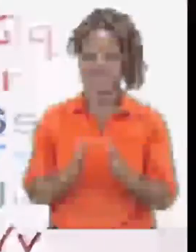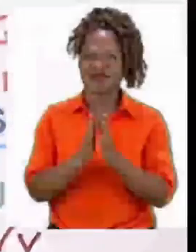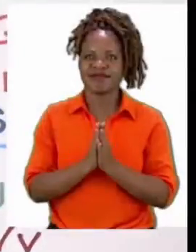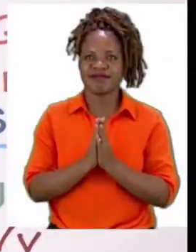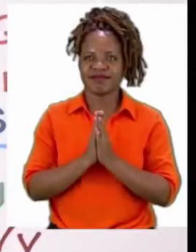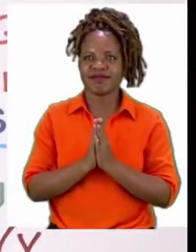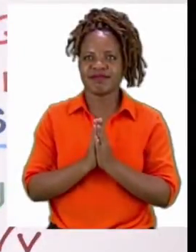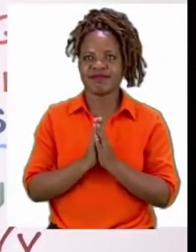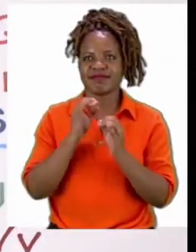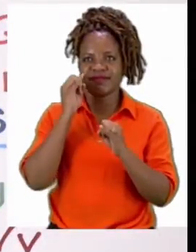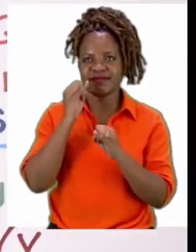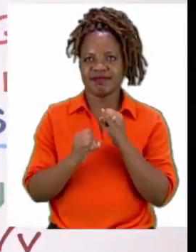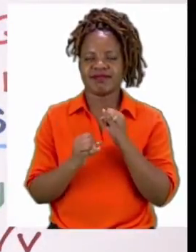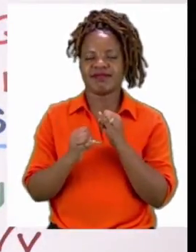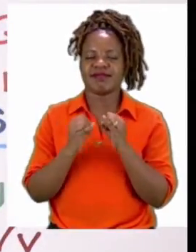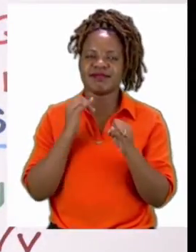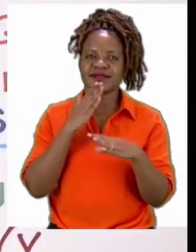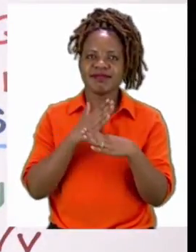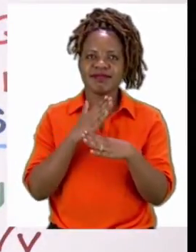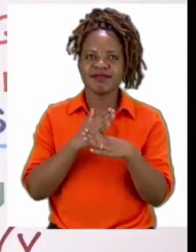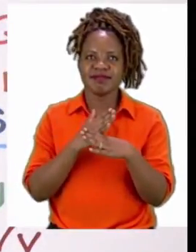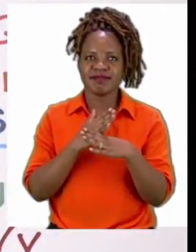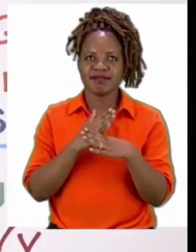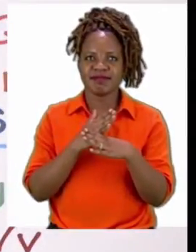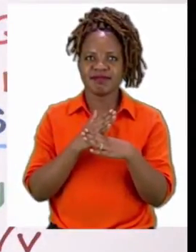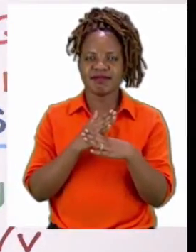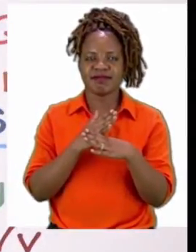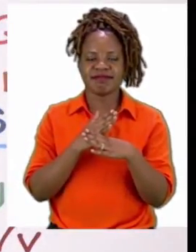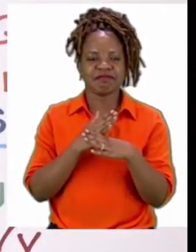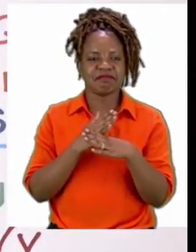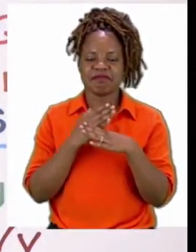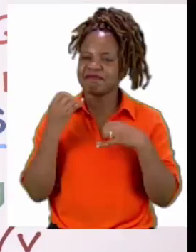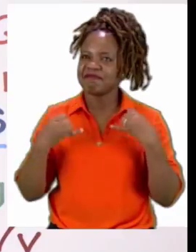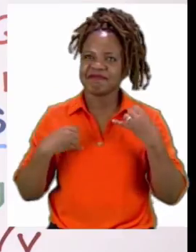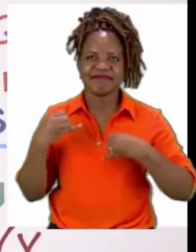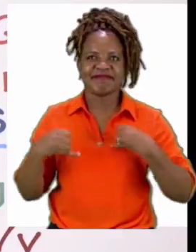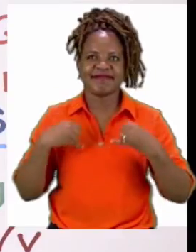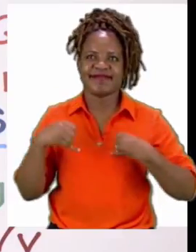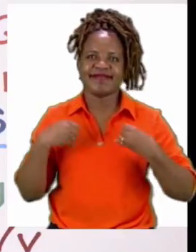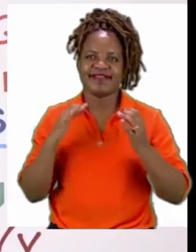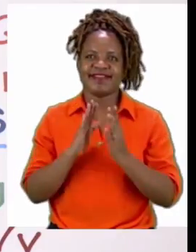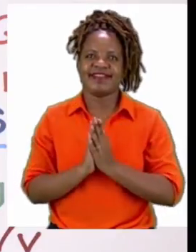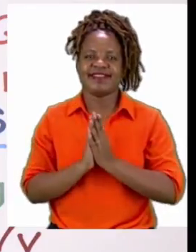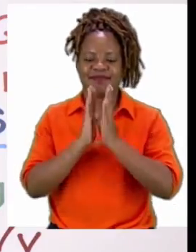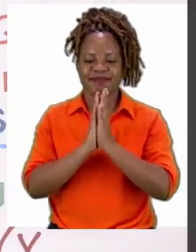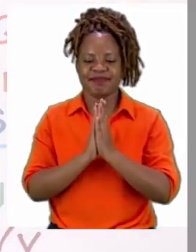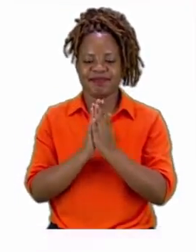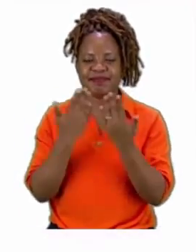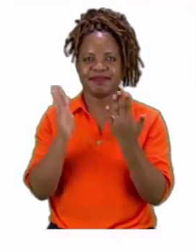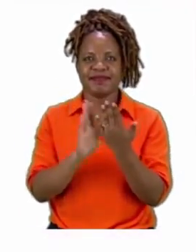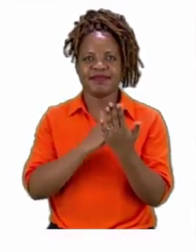For our last exercise, boys and girls, we are going to have so much fun. Let's now do page